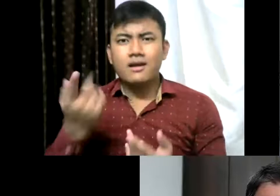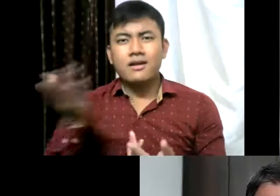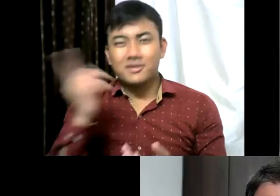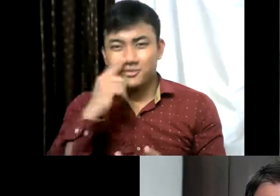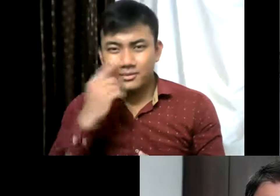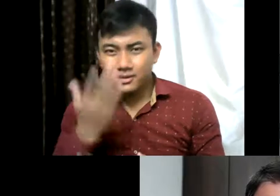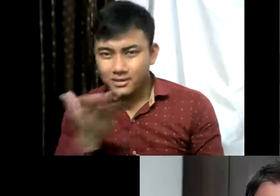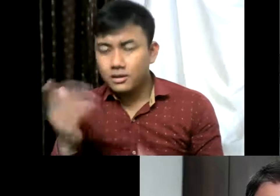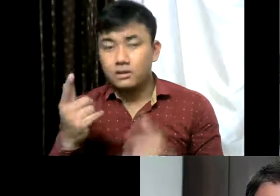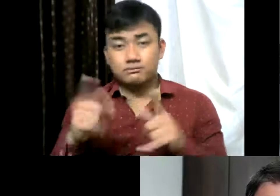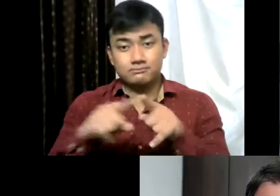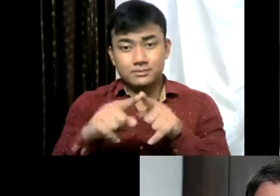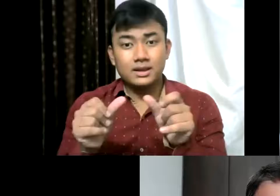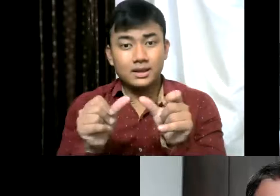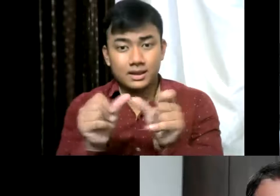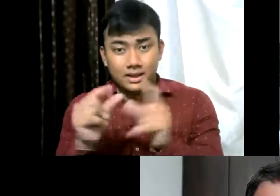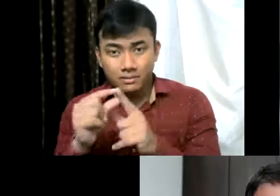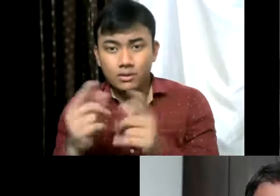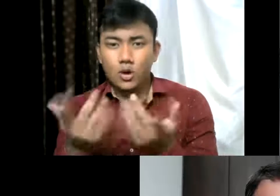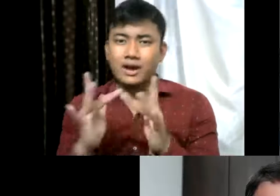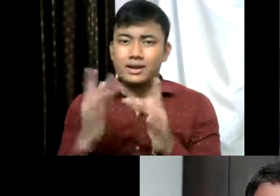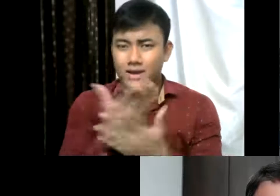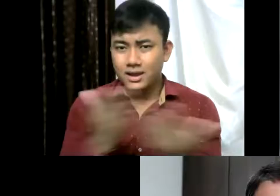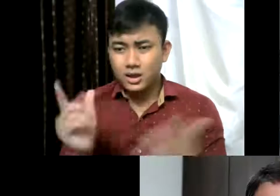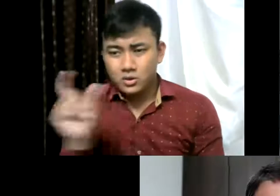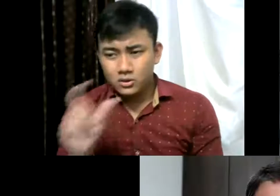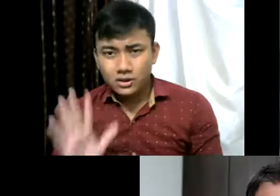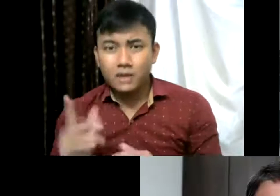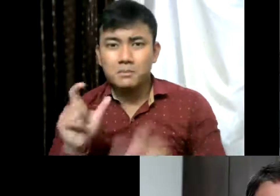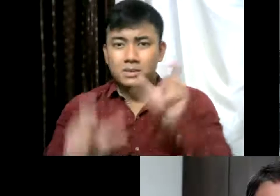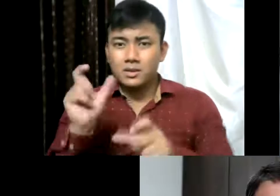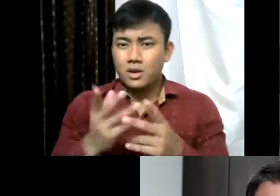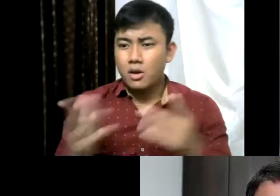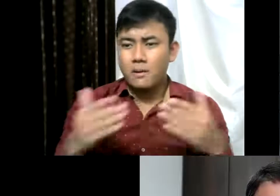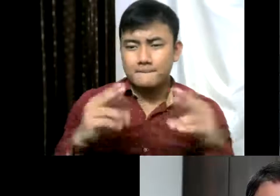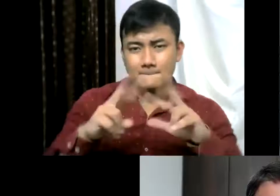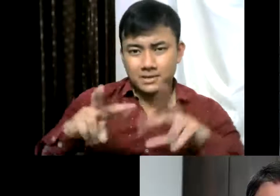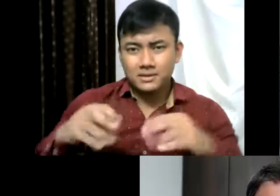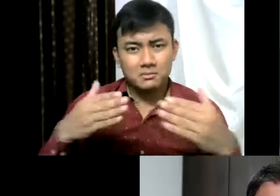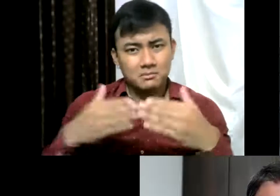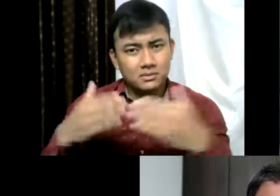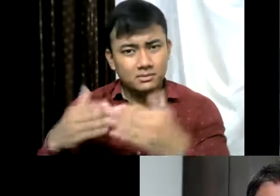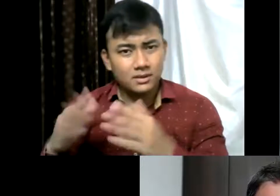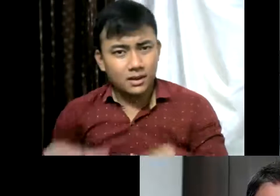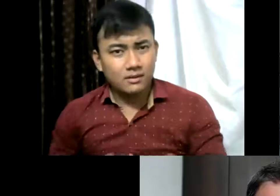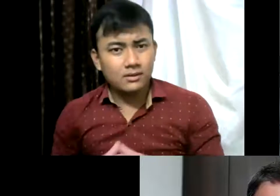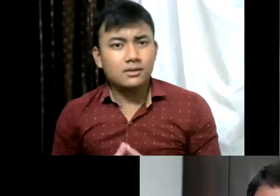used dating websites as a space for like forming their own communities. From that, this was in 2015, and